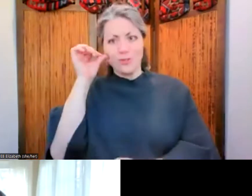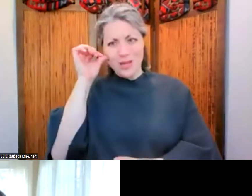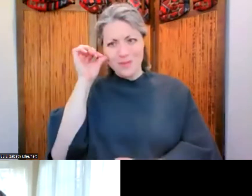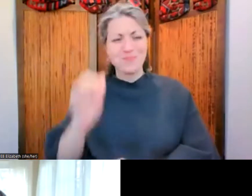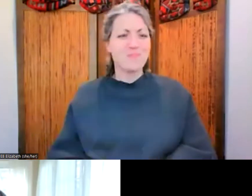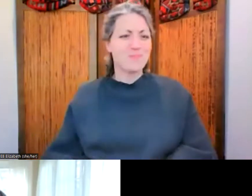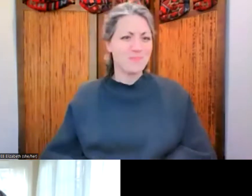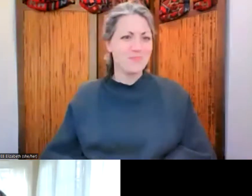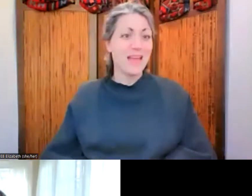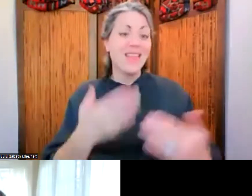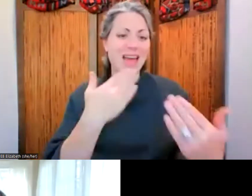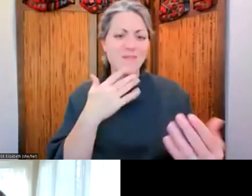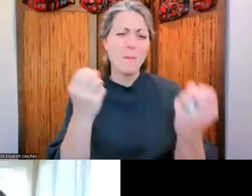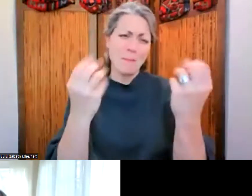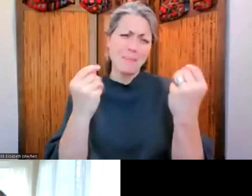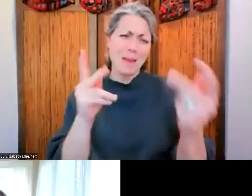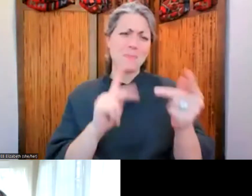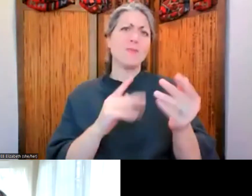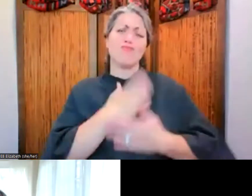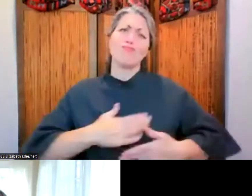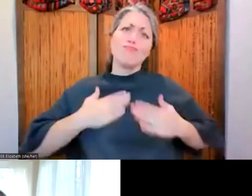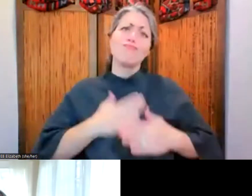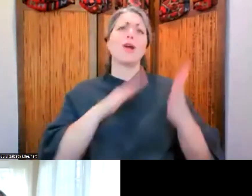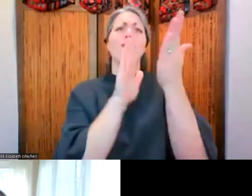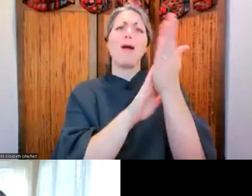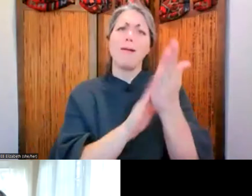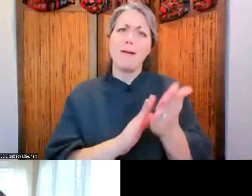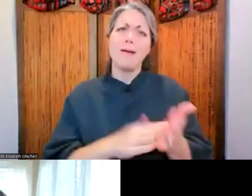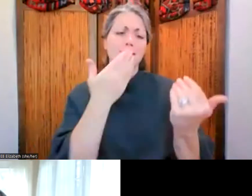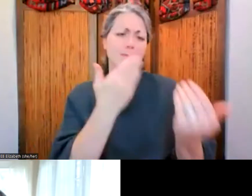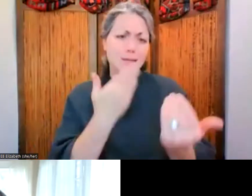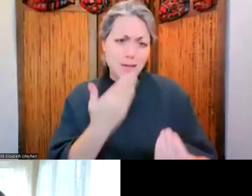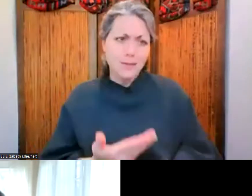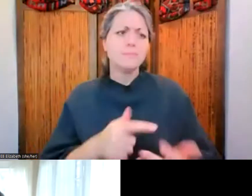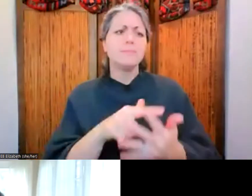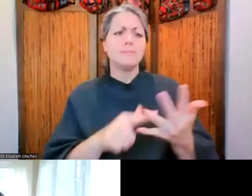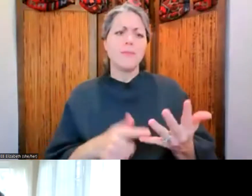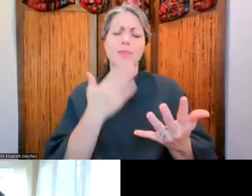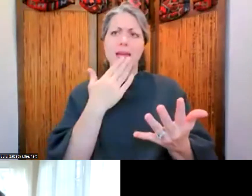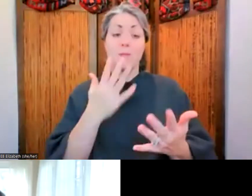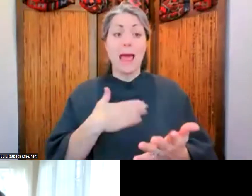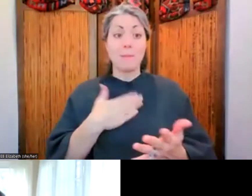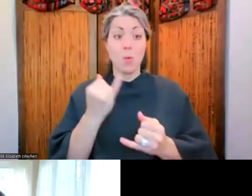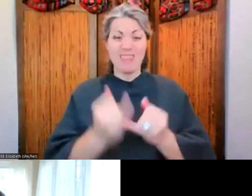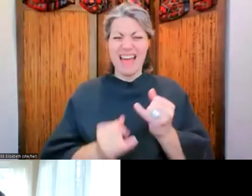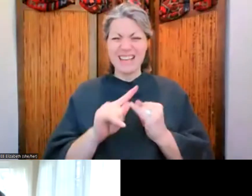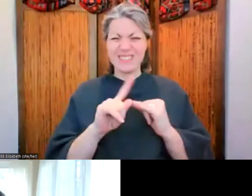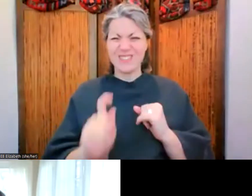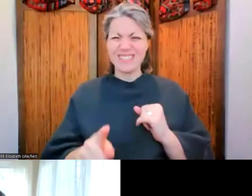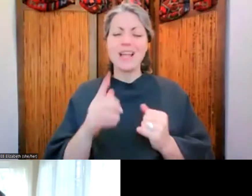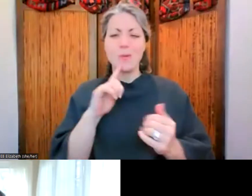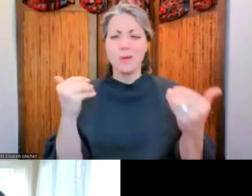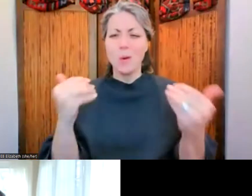Thank you for the compliments that people have been enjoying this conference and found it informative. I'll ask one last question, which